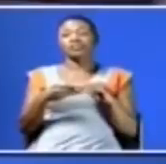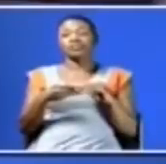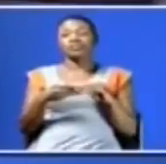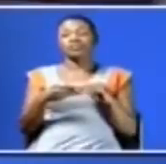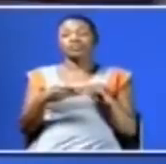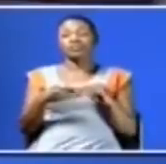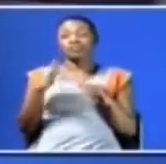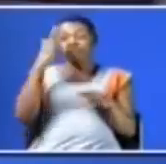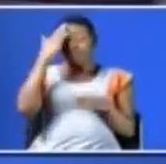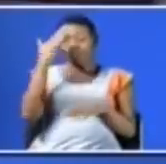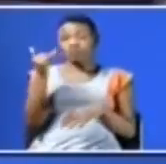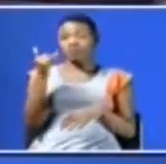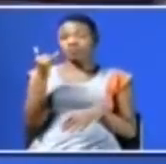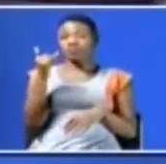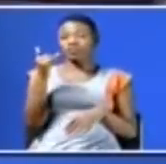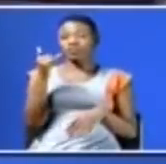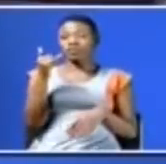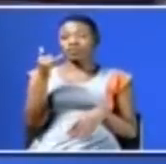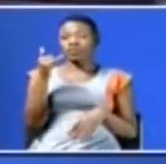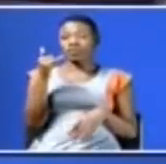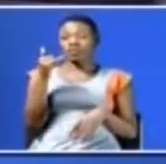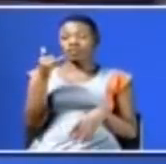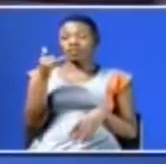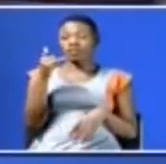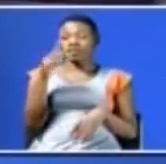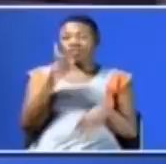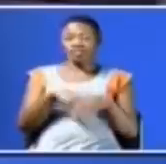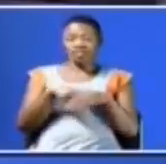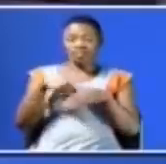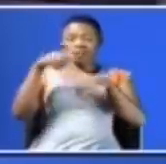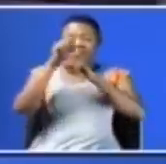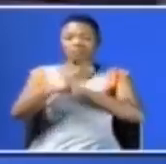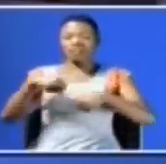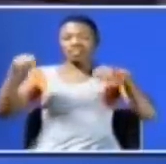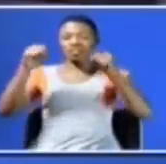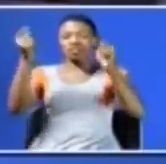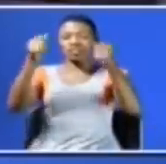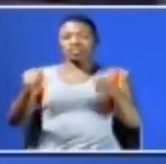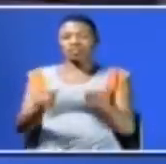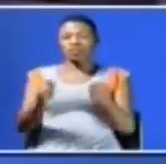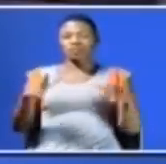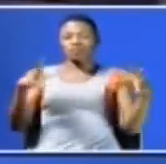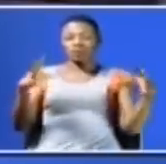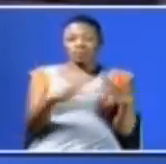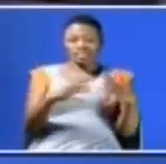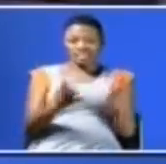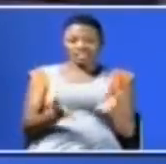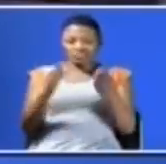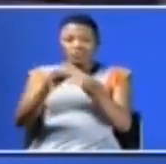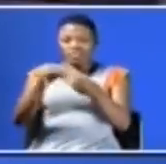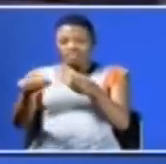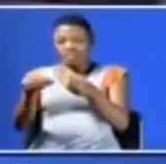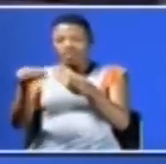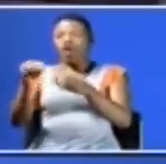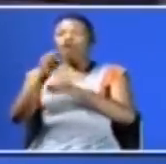Right. Because, as I said, in a presidential system, the party gives you a ticket as a president,